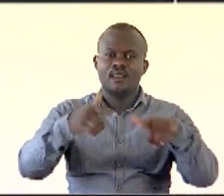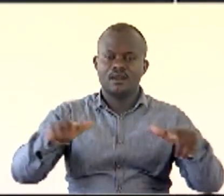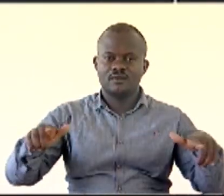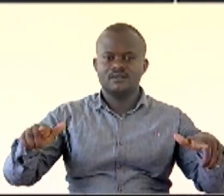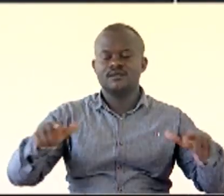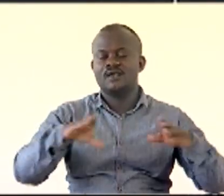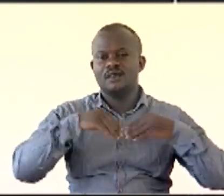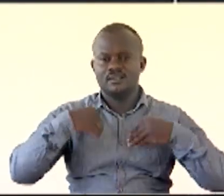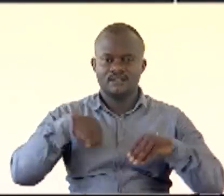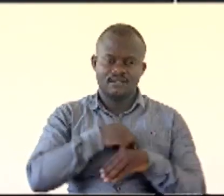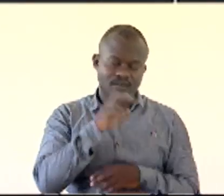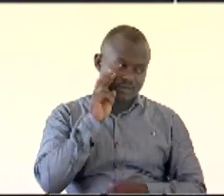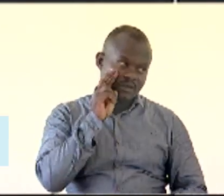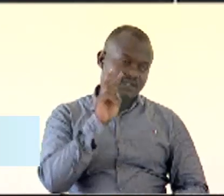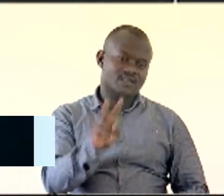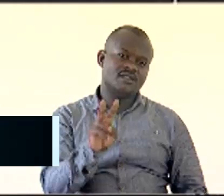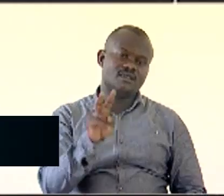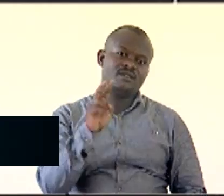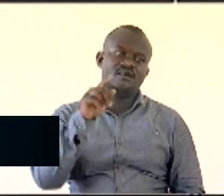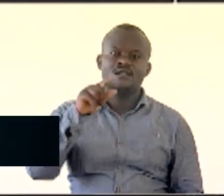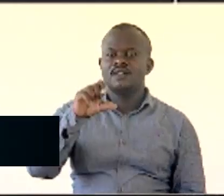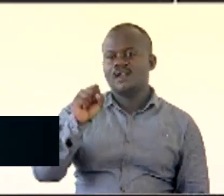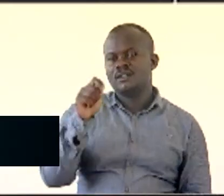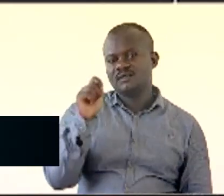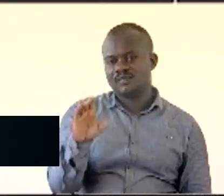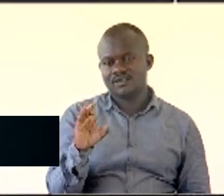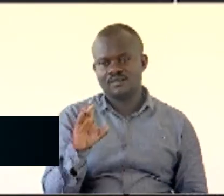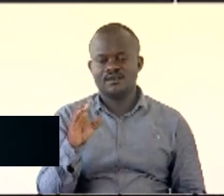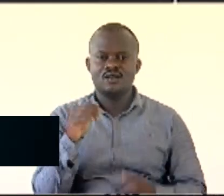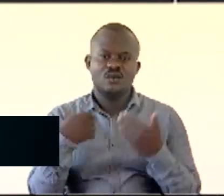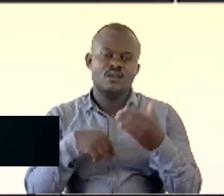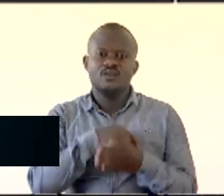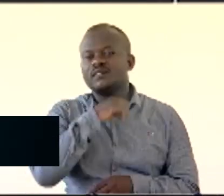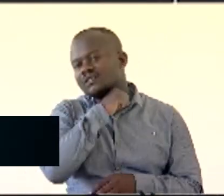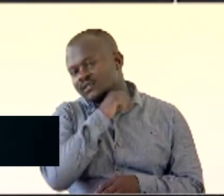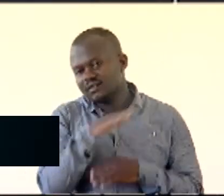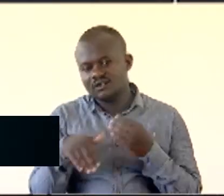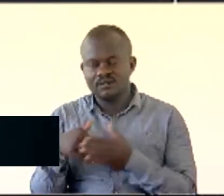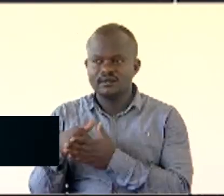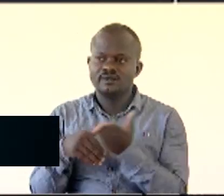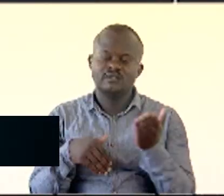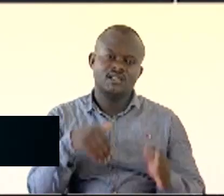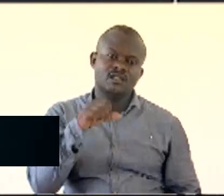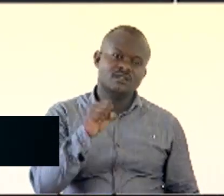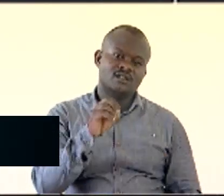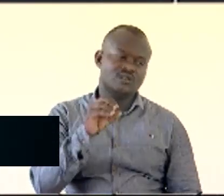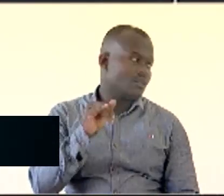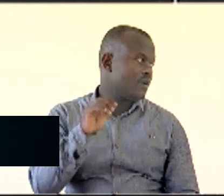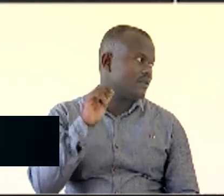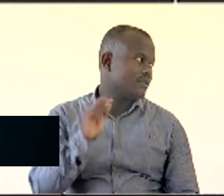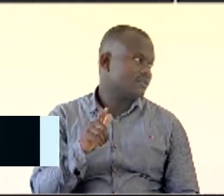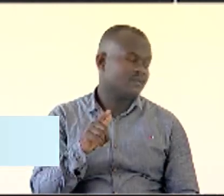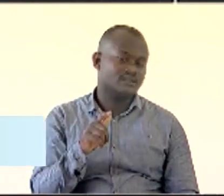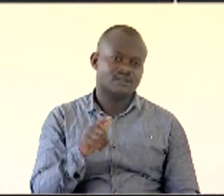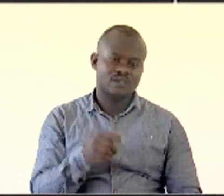have seen, plastic bottles will contaminate soil.